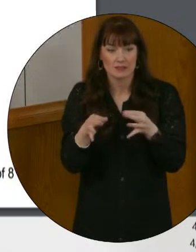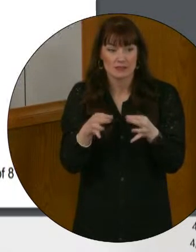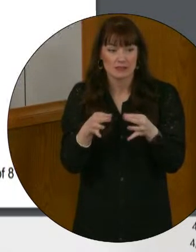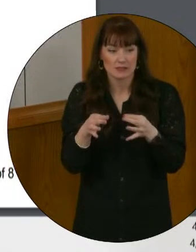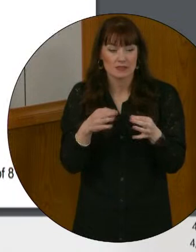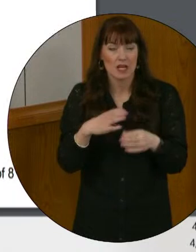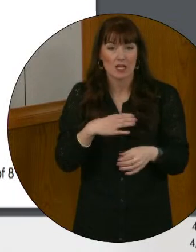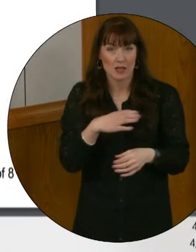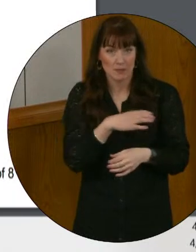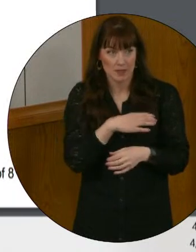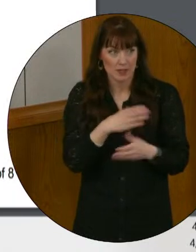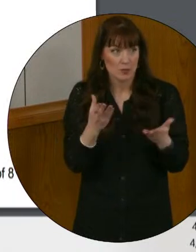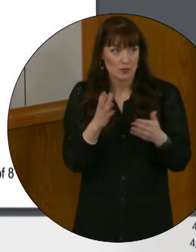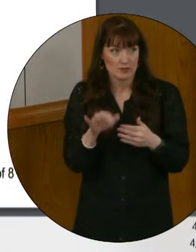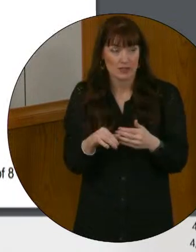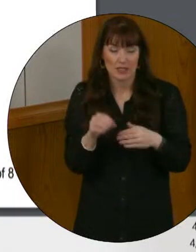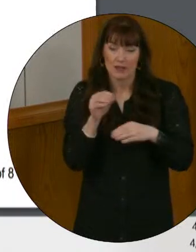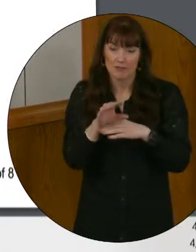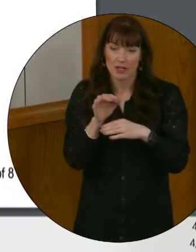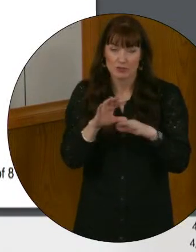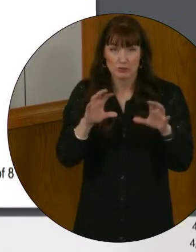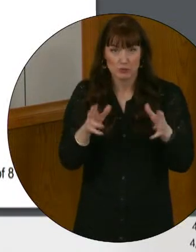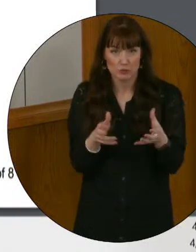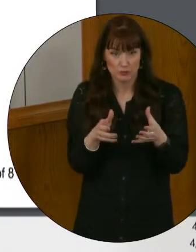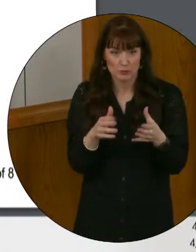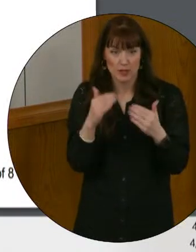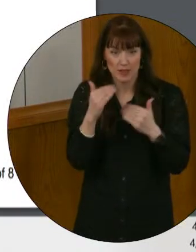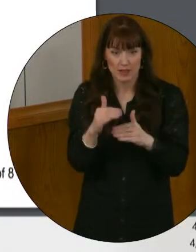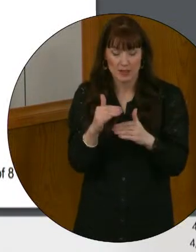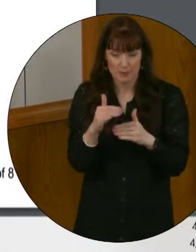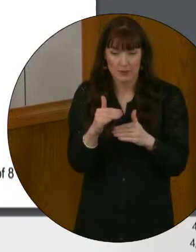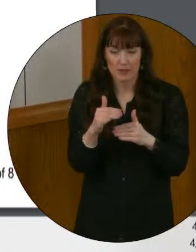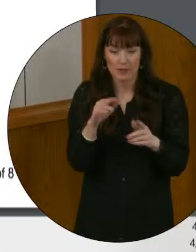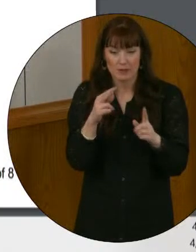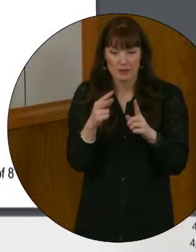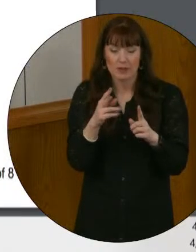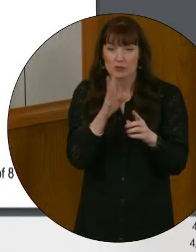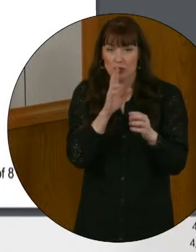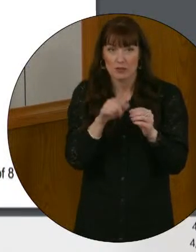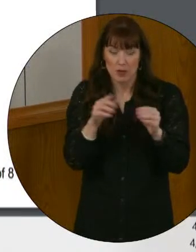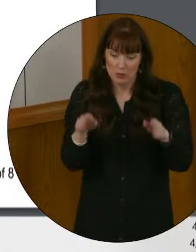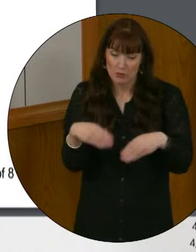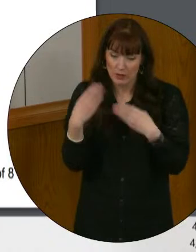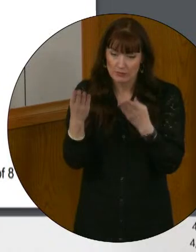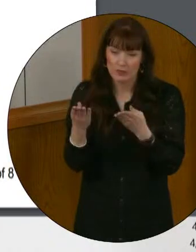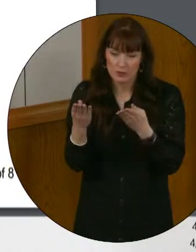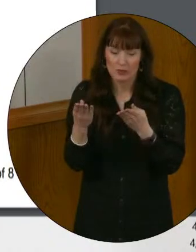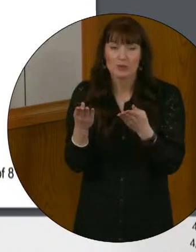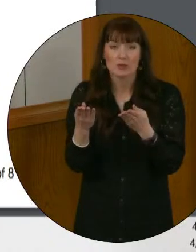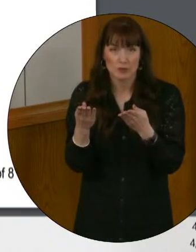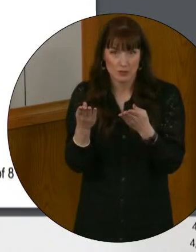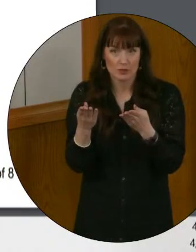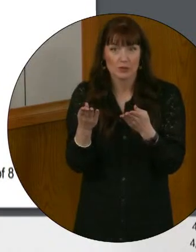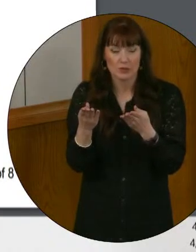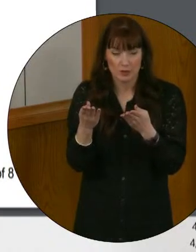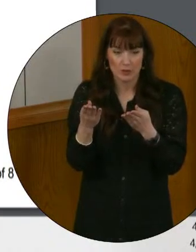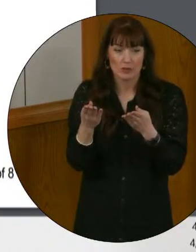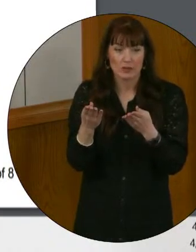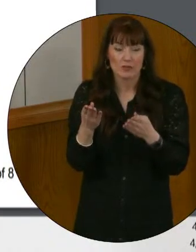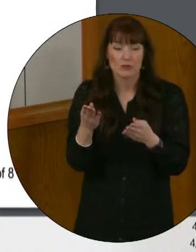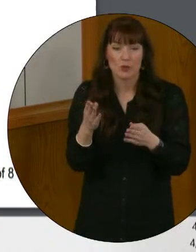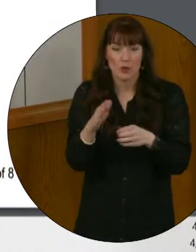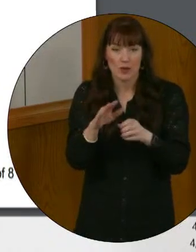committee. It is an advisory group with limited scope formed to provide recommendations or oversight to the district and